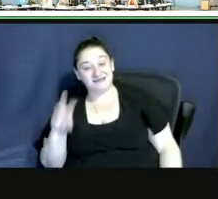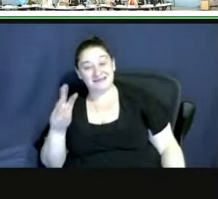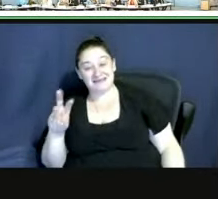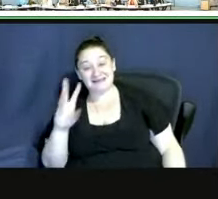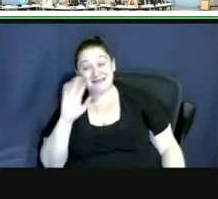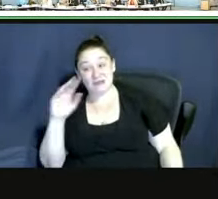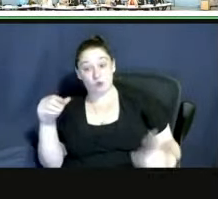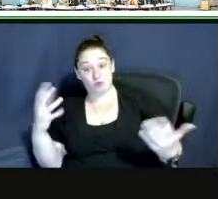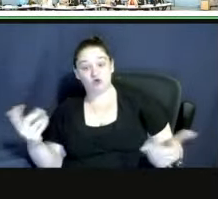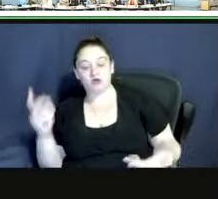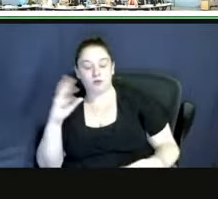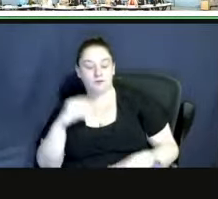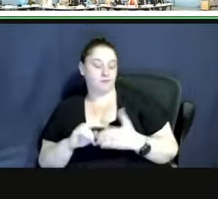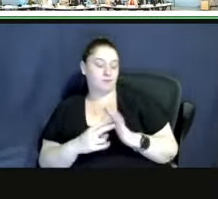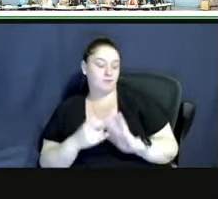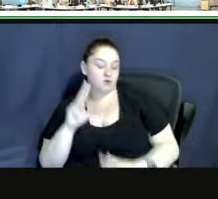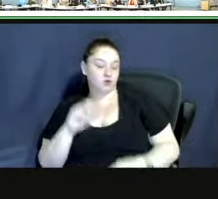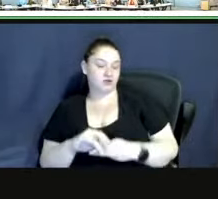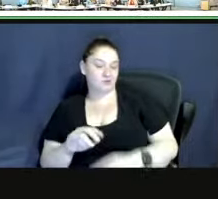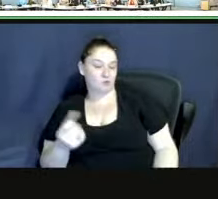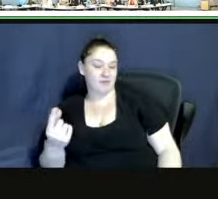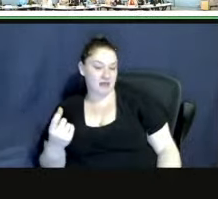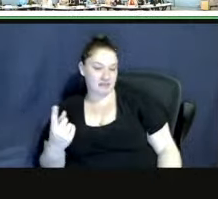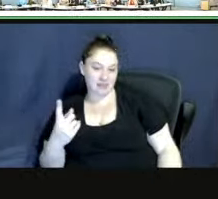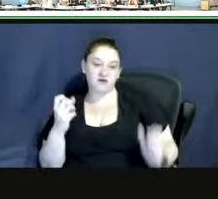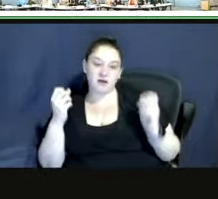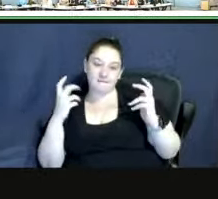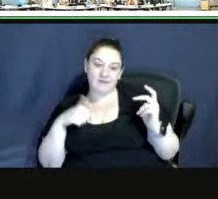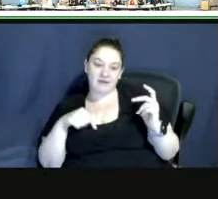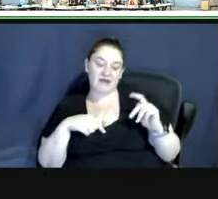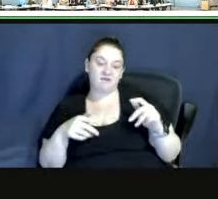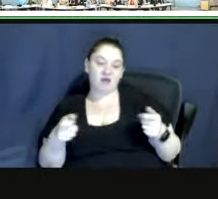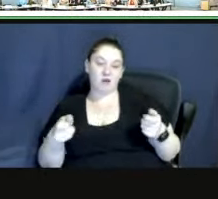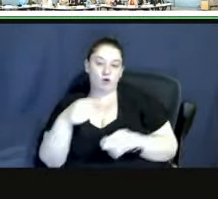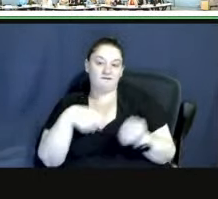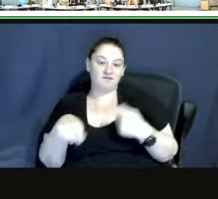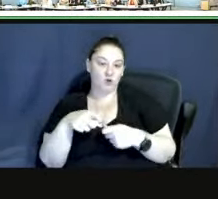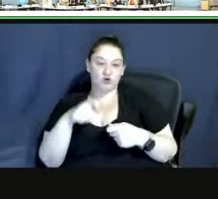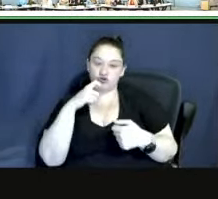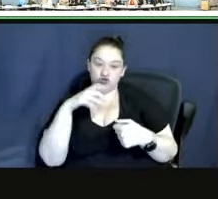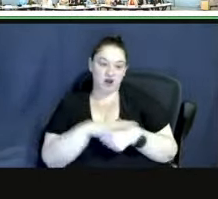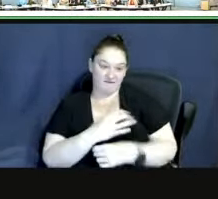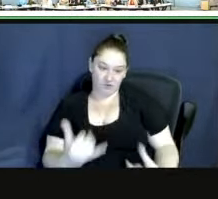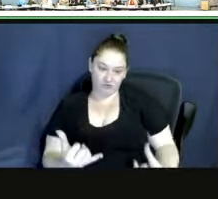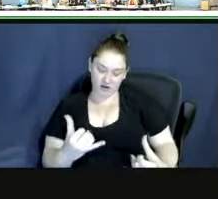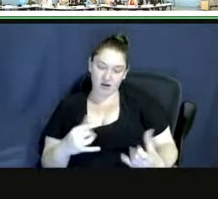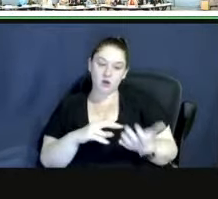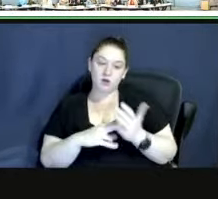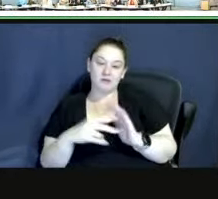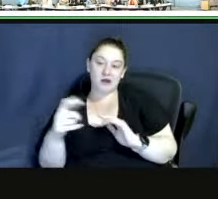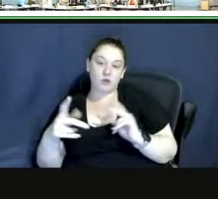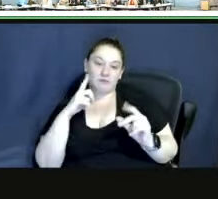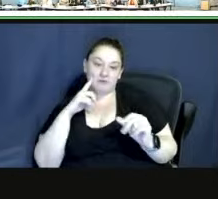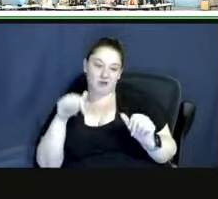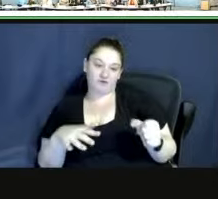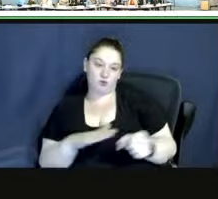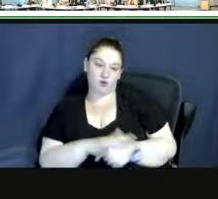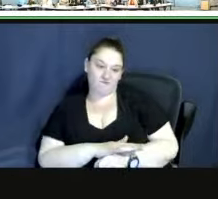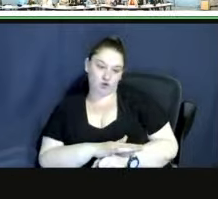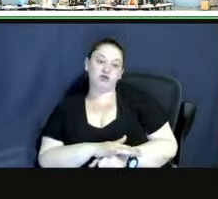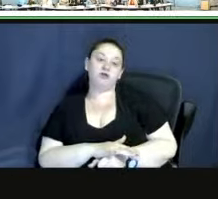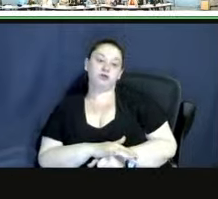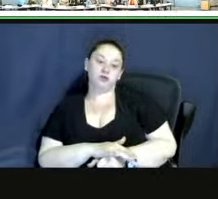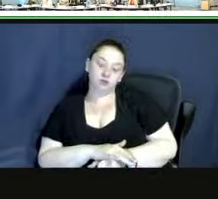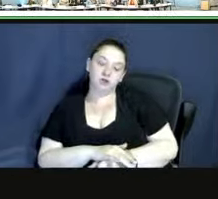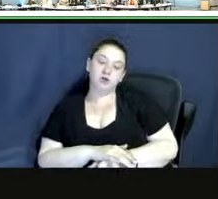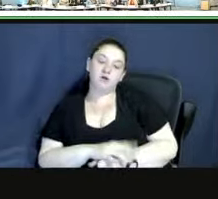down to 11. So a lot of our floaters are not filled right now. And so people have to work those shifts to cover the minimum staffing for each